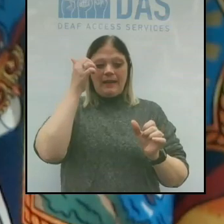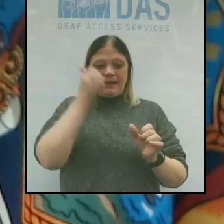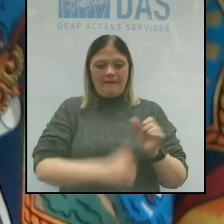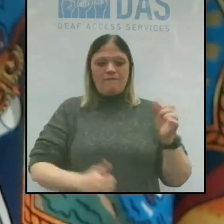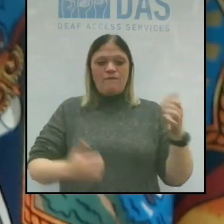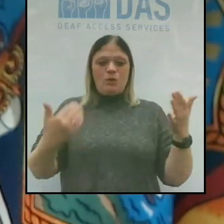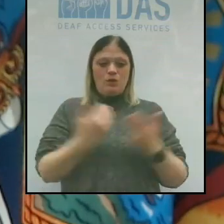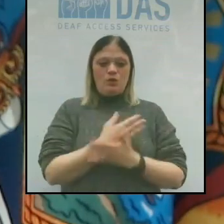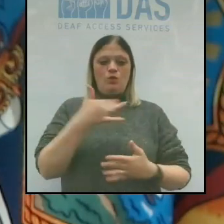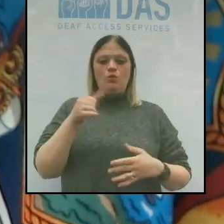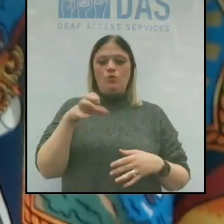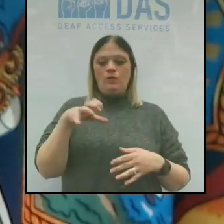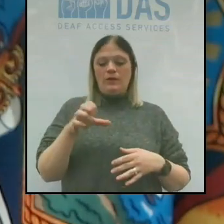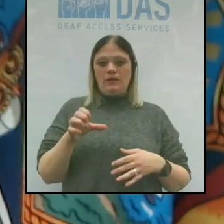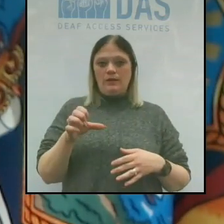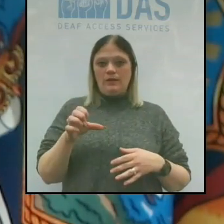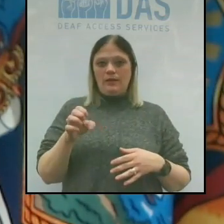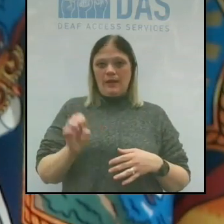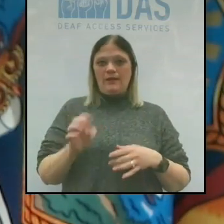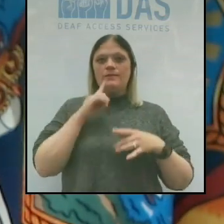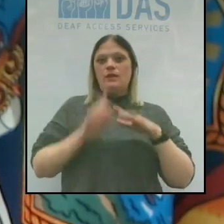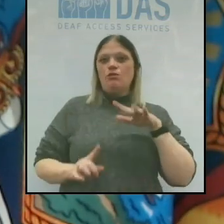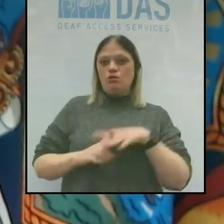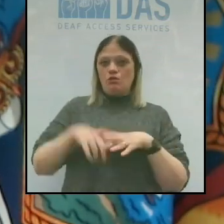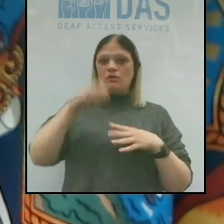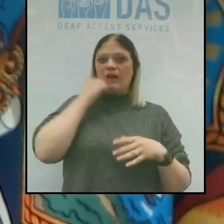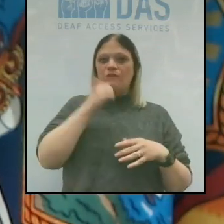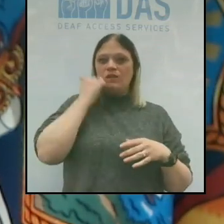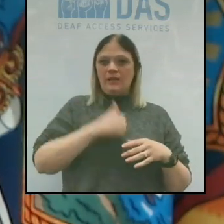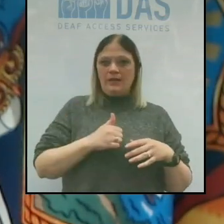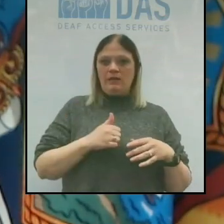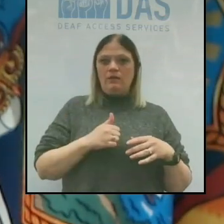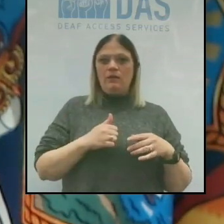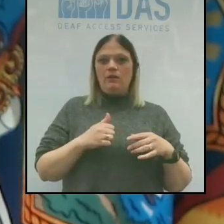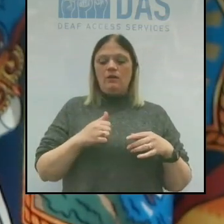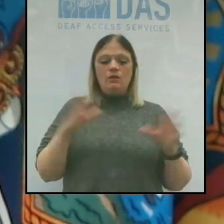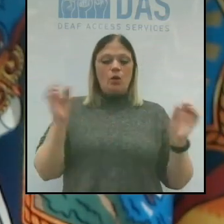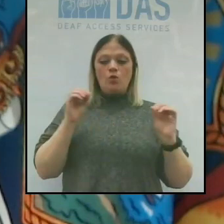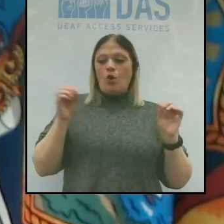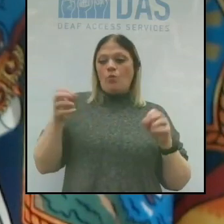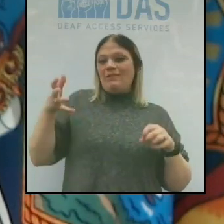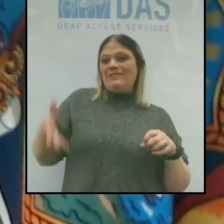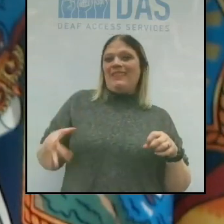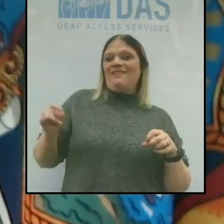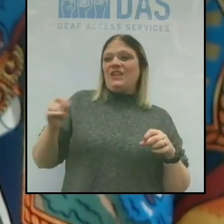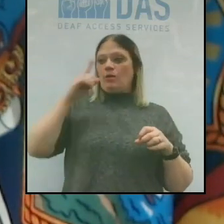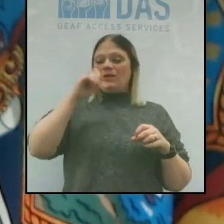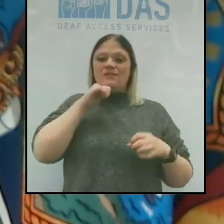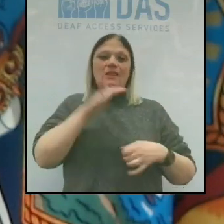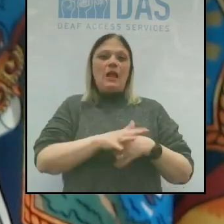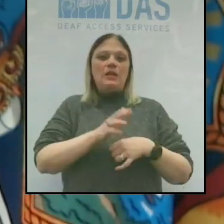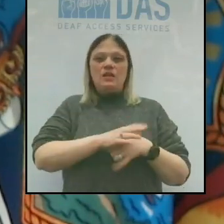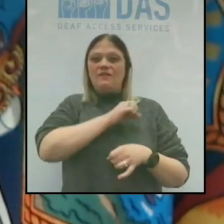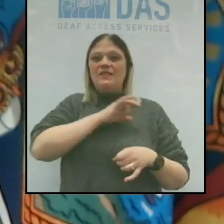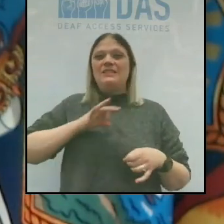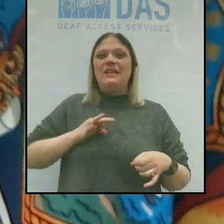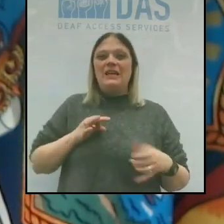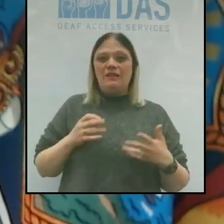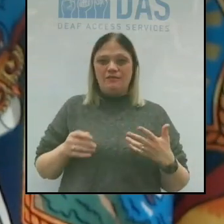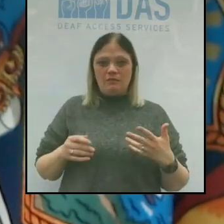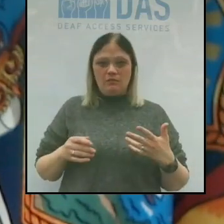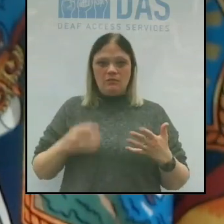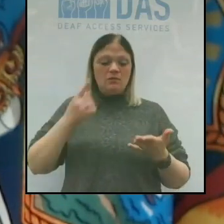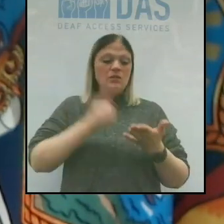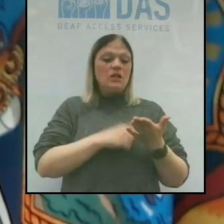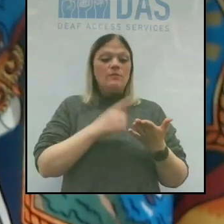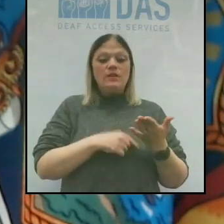new case that comes to us every day. So there's nobody that's left behind because we don't have enough staff by the end of the day. Sometimes